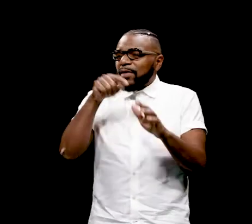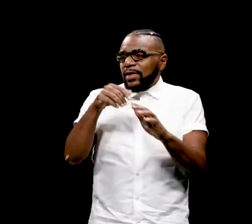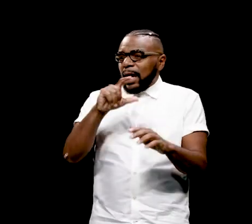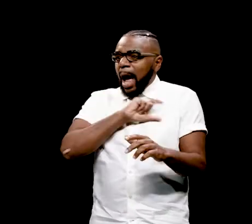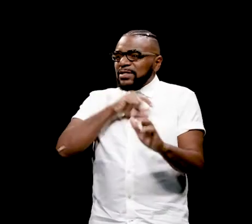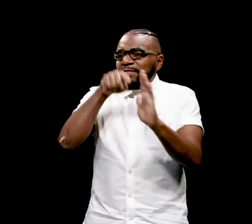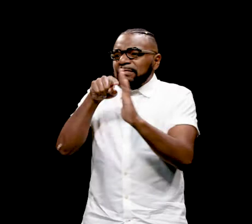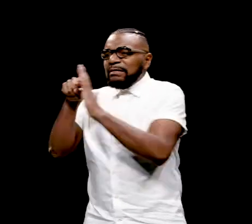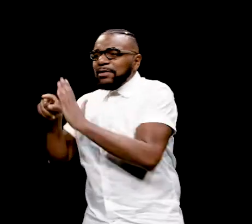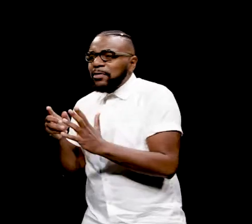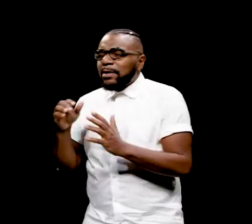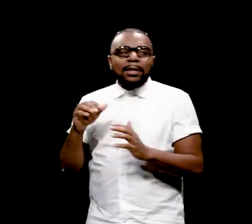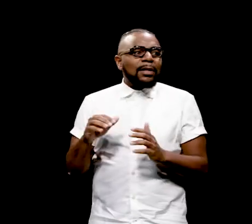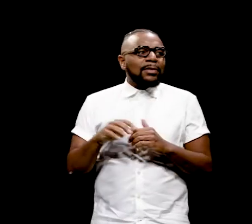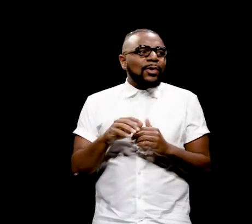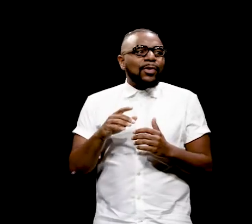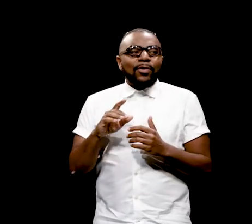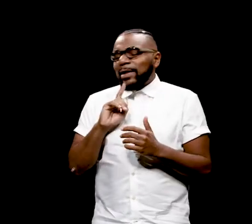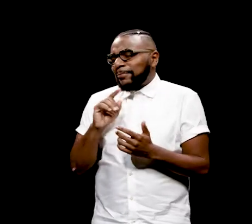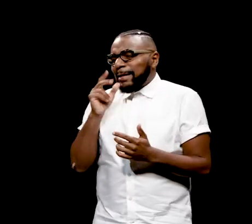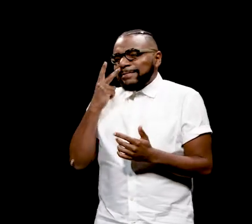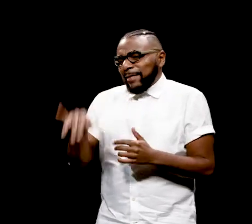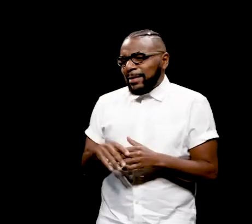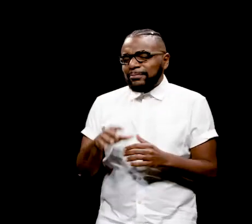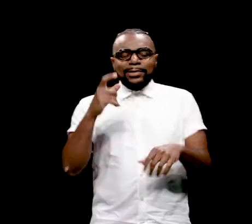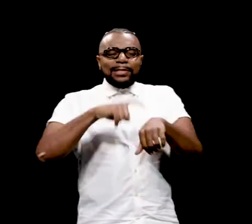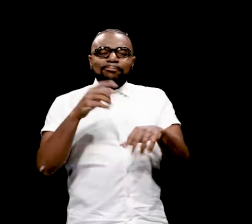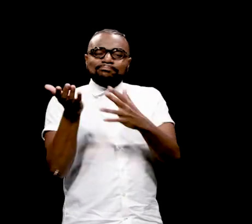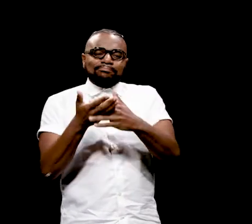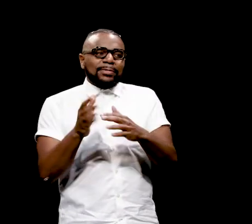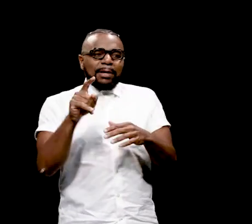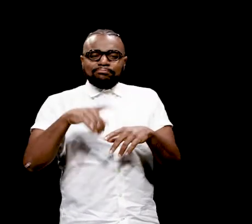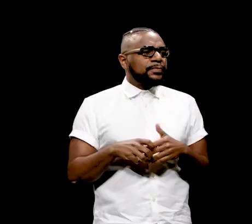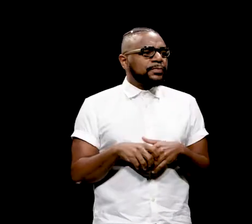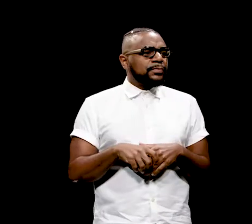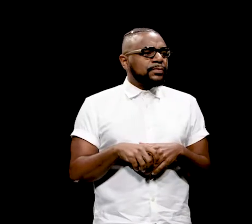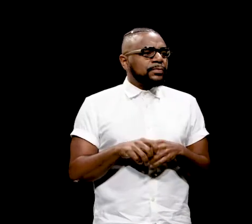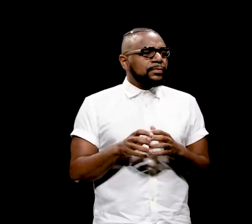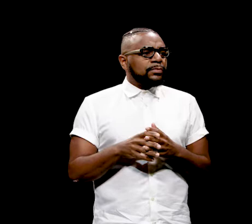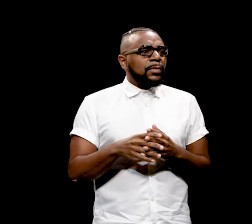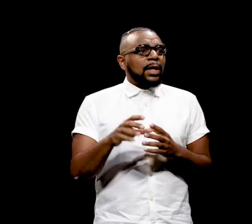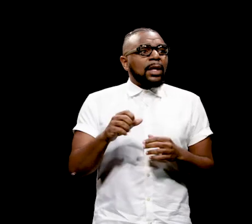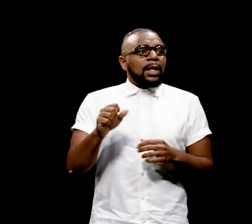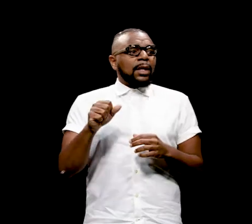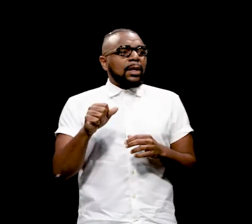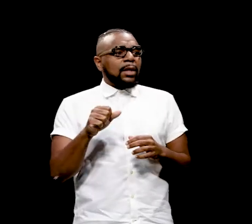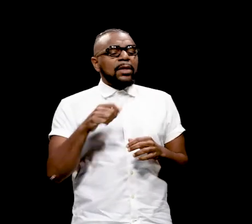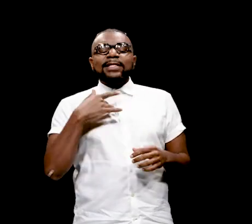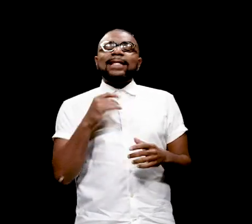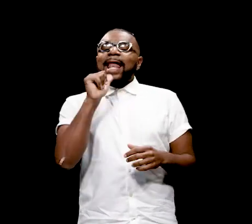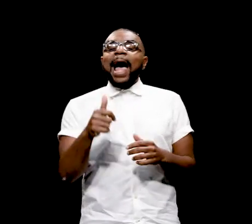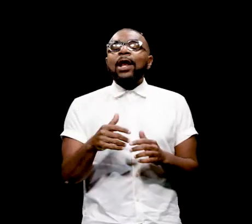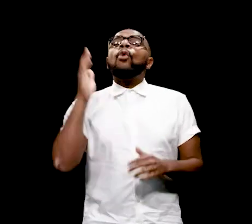very basic revenue neutral things. That is your time. Thank you. Mayor Wheeler, would you like a minute to respond? Yeah, this isn't will in the